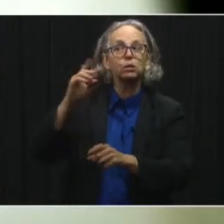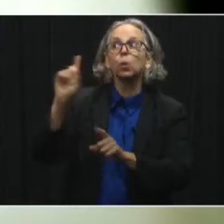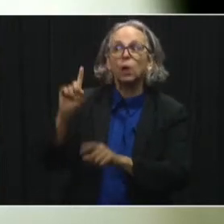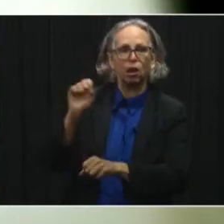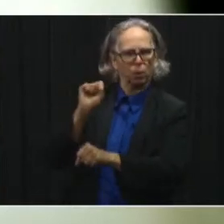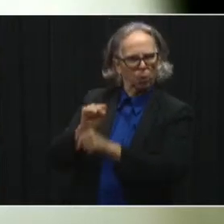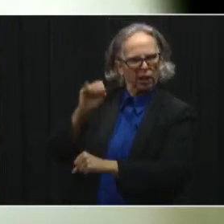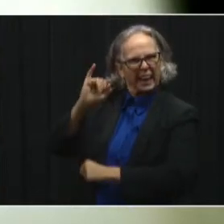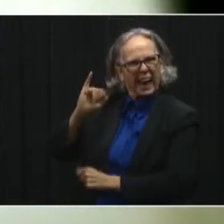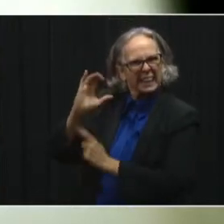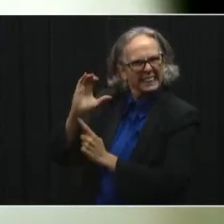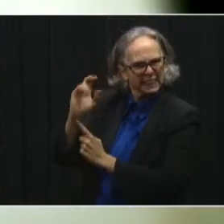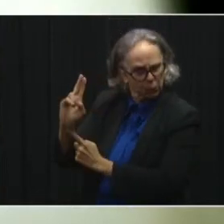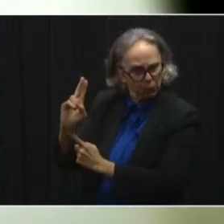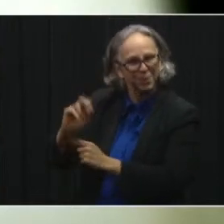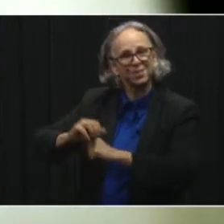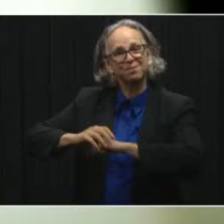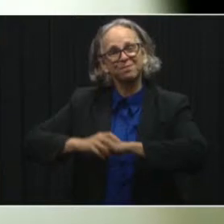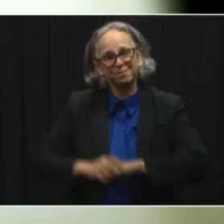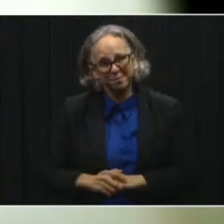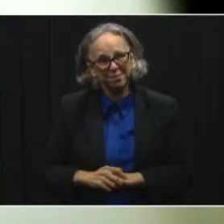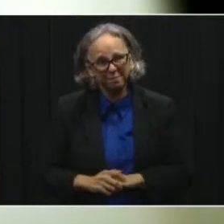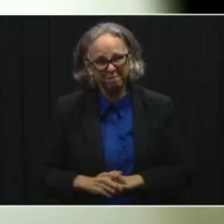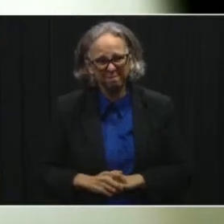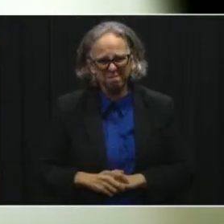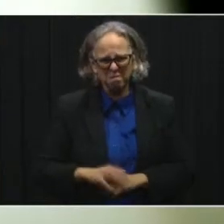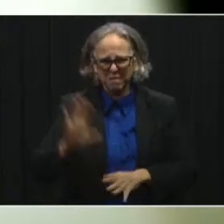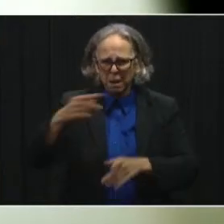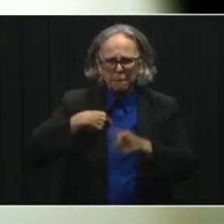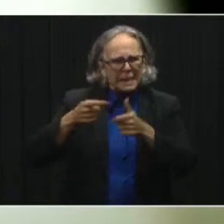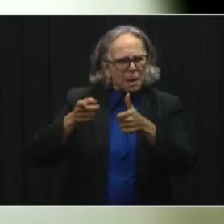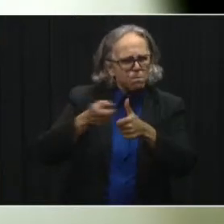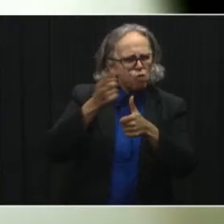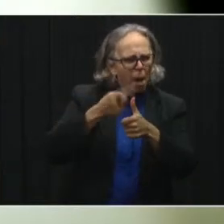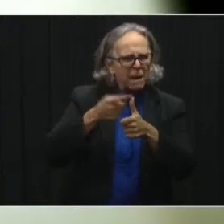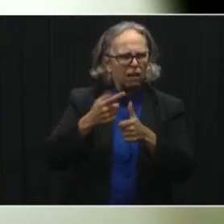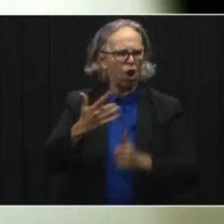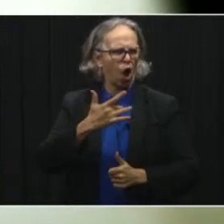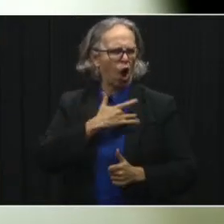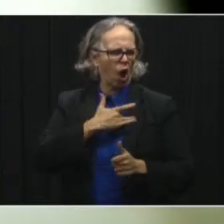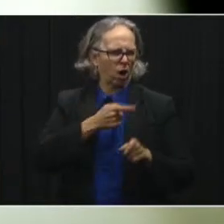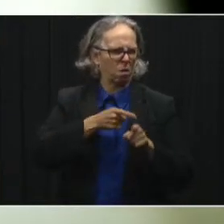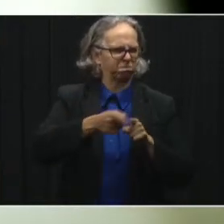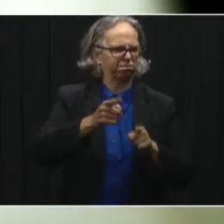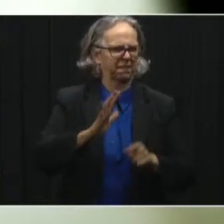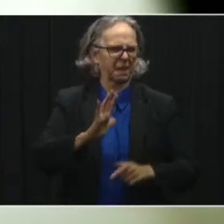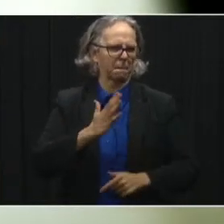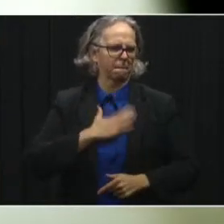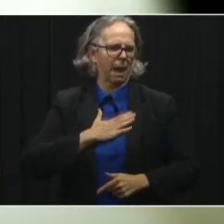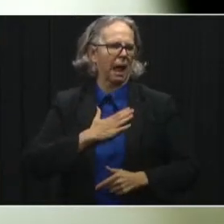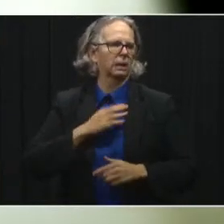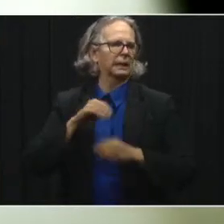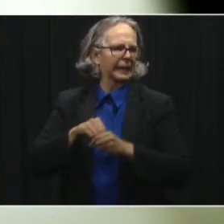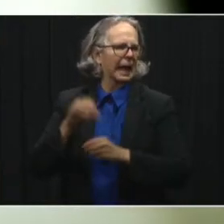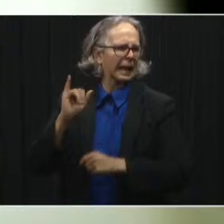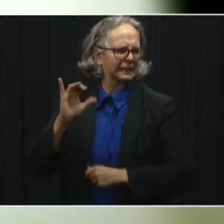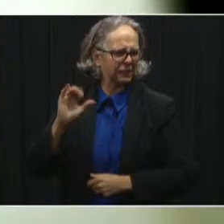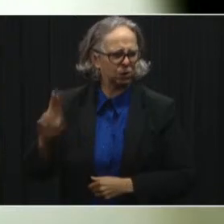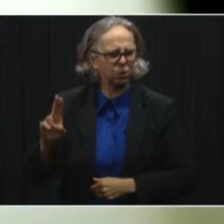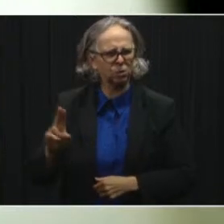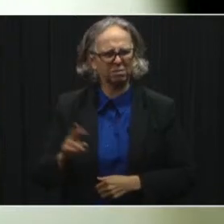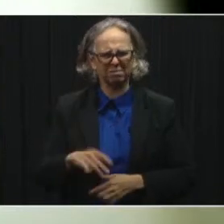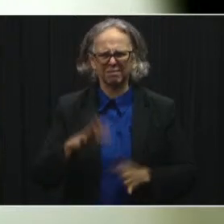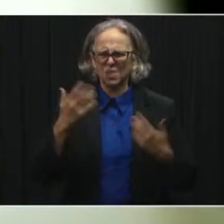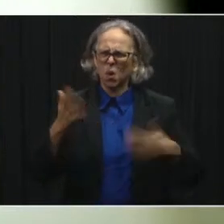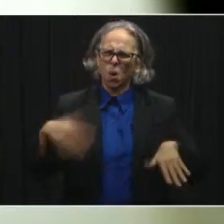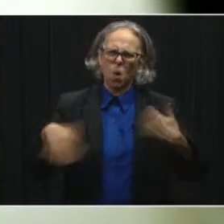this entire pandemic, primarily in the cardiovascular ICU at University of Cincinnati Medical Center, where the sickest of the sick COVID patients